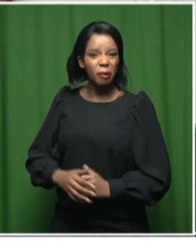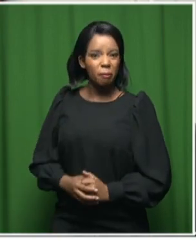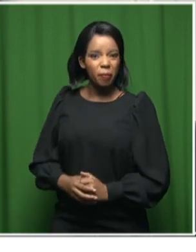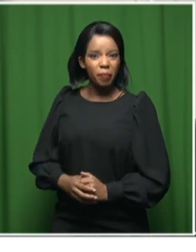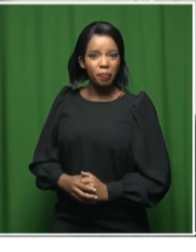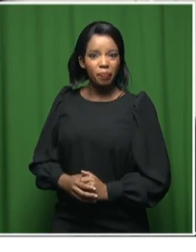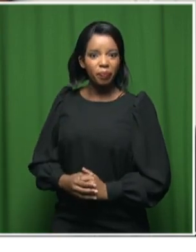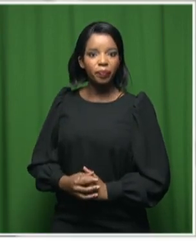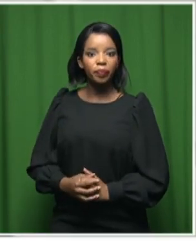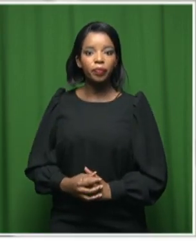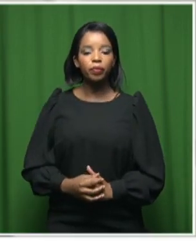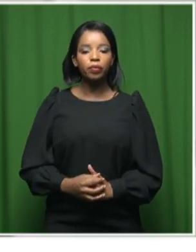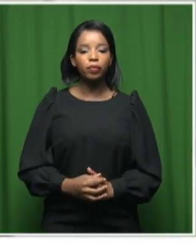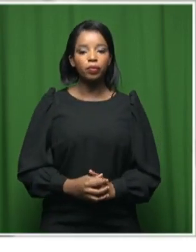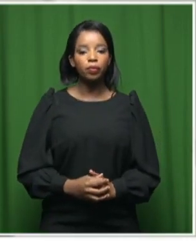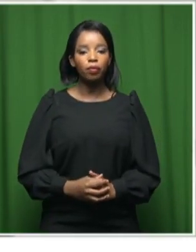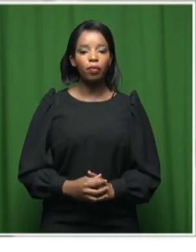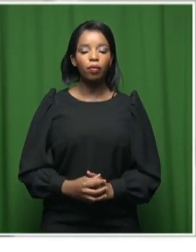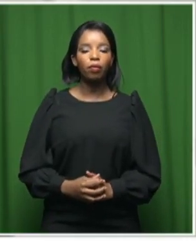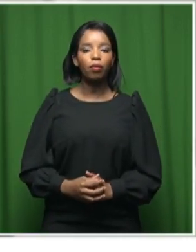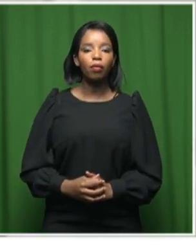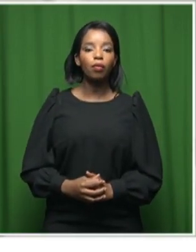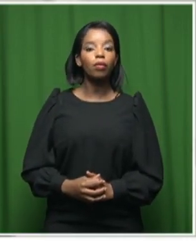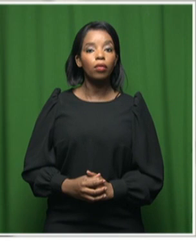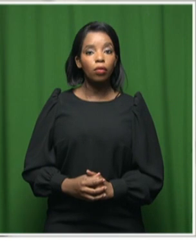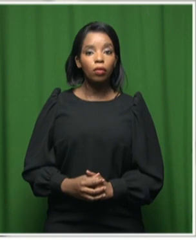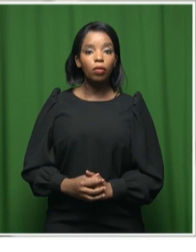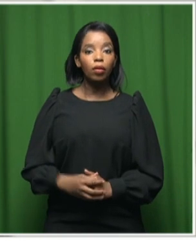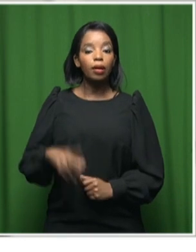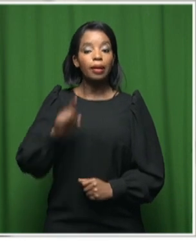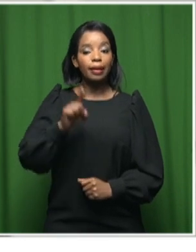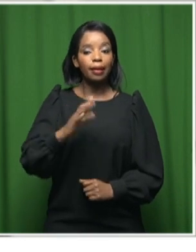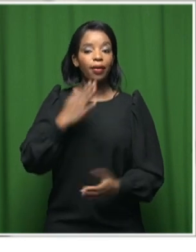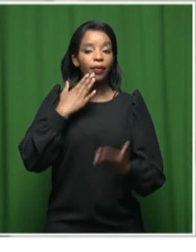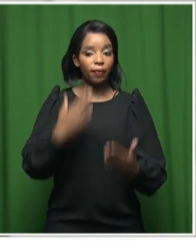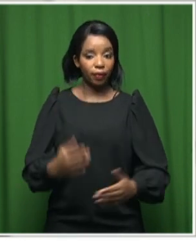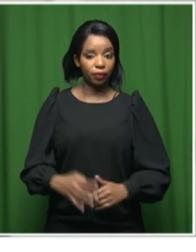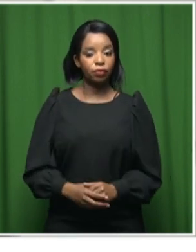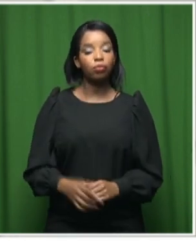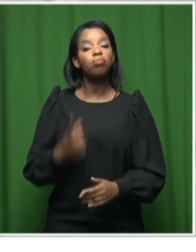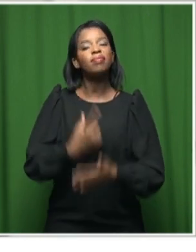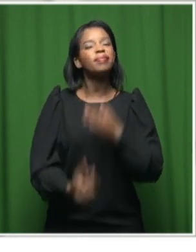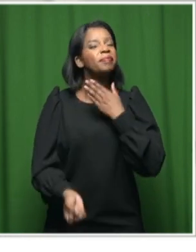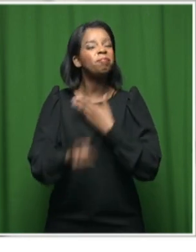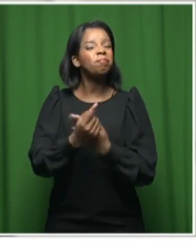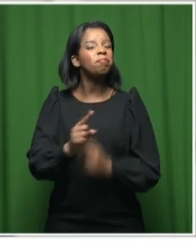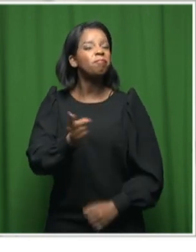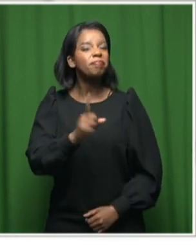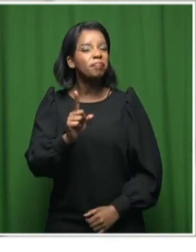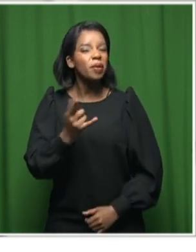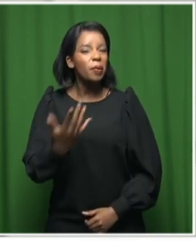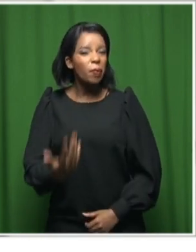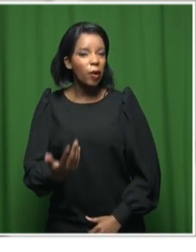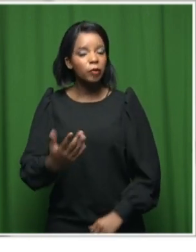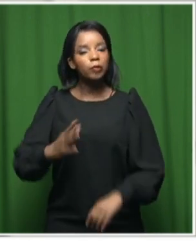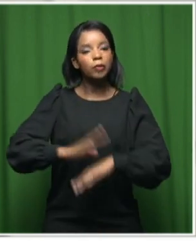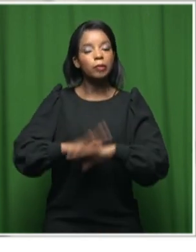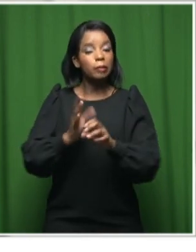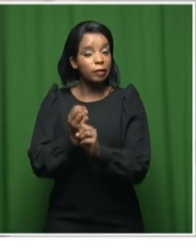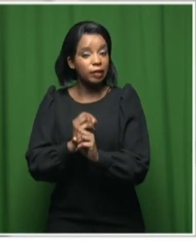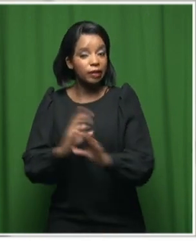Thank you. Actually, what has happened since the pandemic, as well